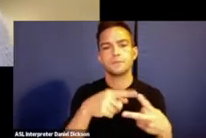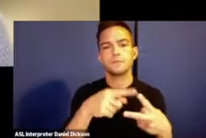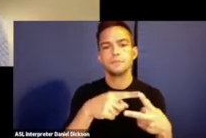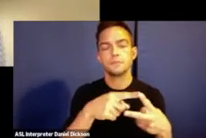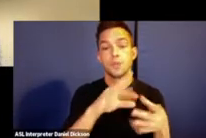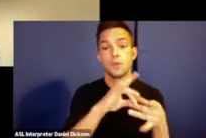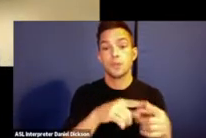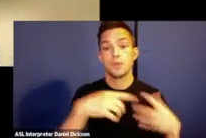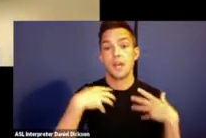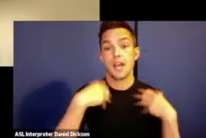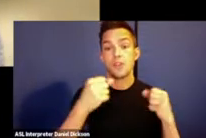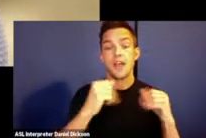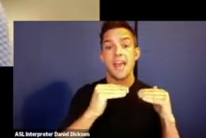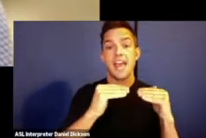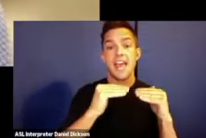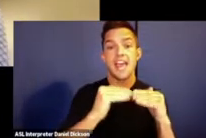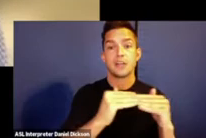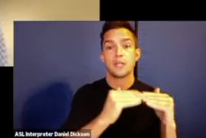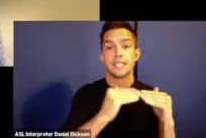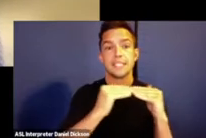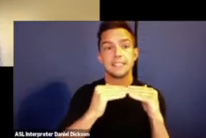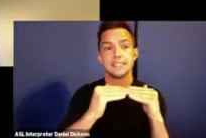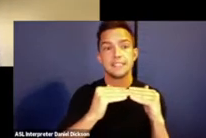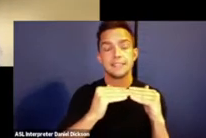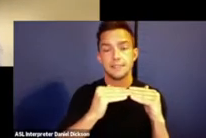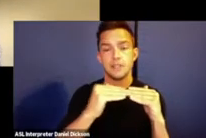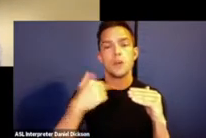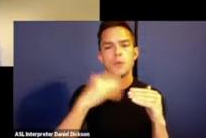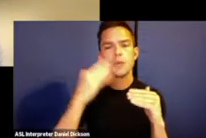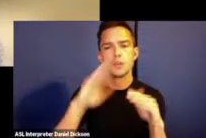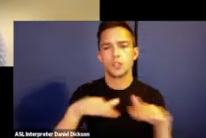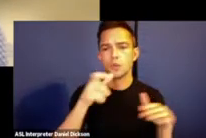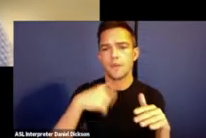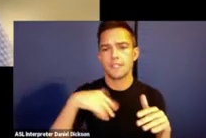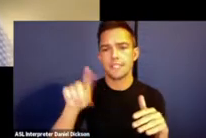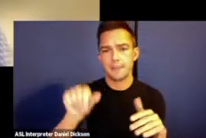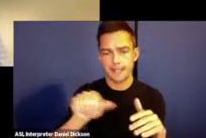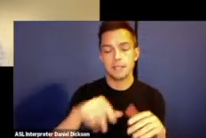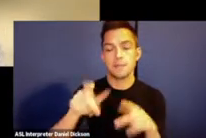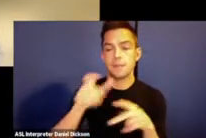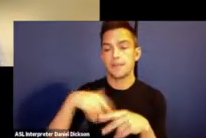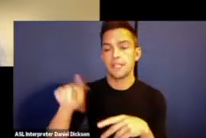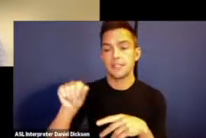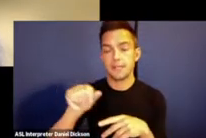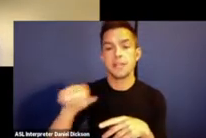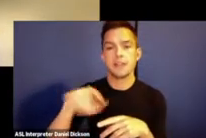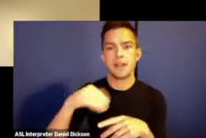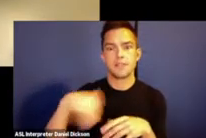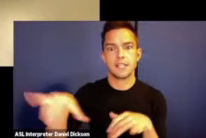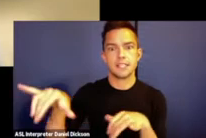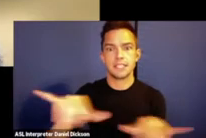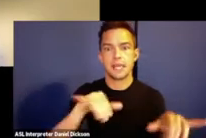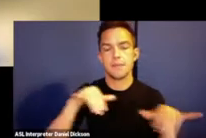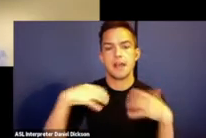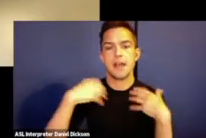around health equity. We know that children with disabilities, we know that people with disabilities have the same healthcare